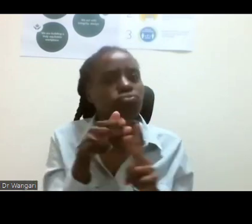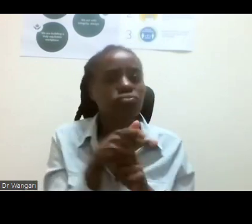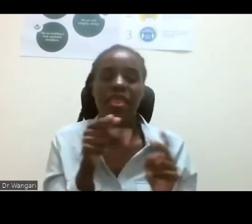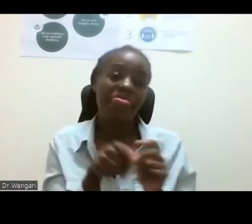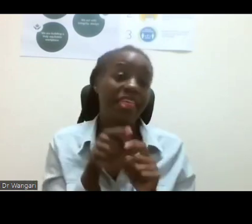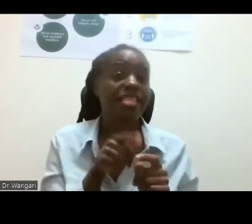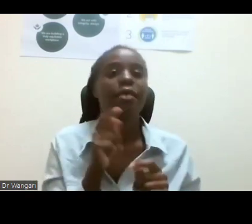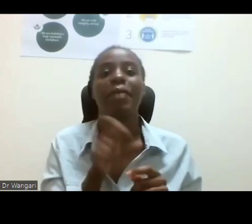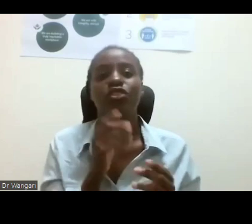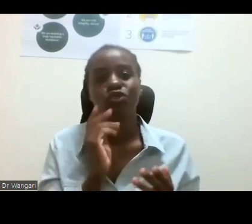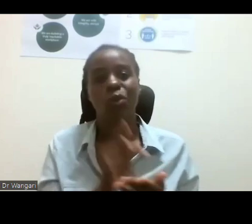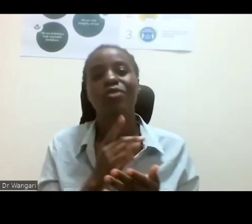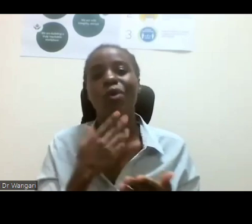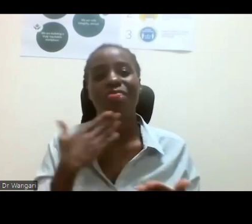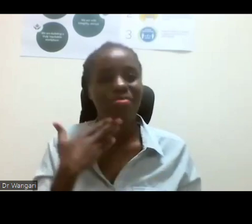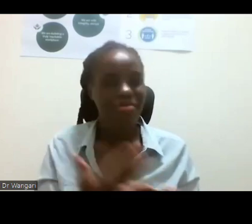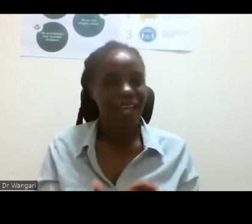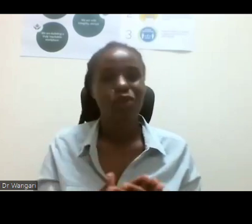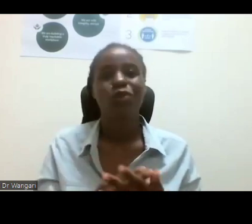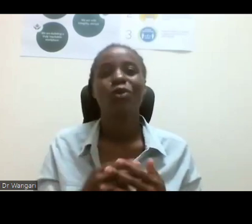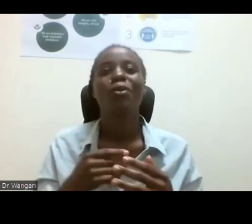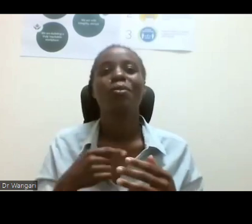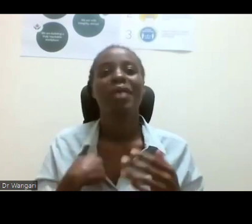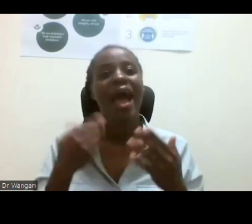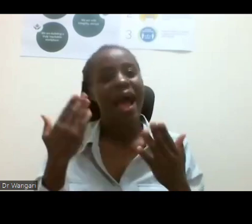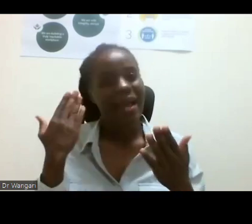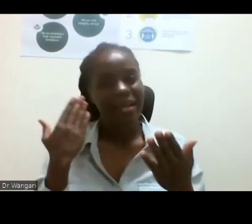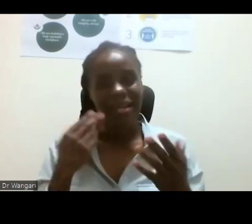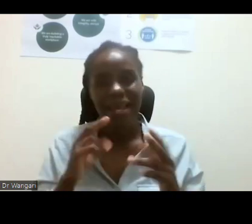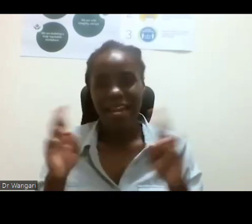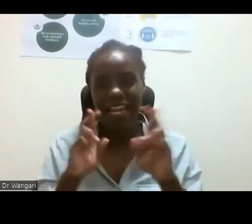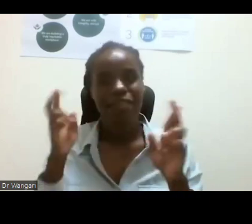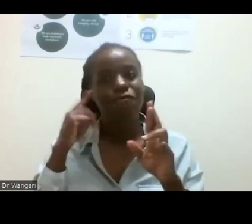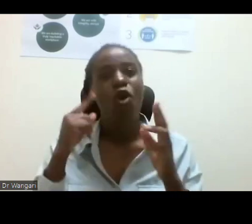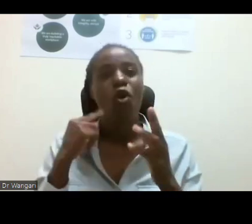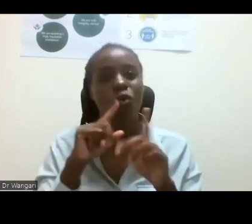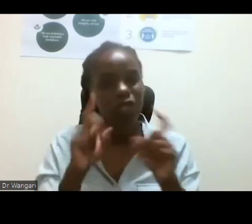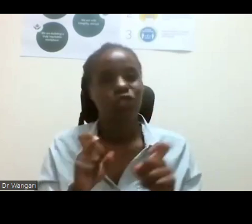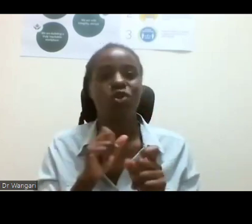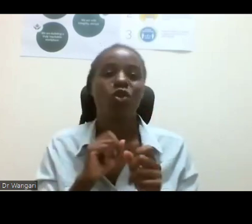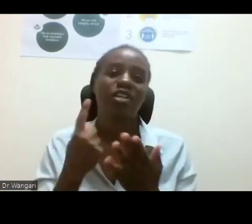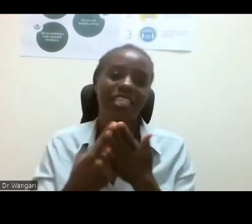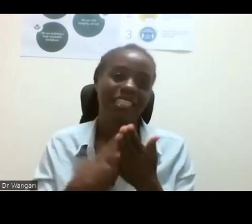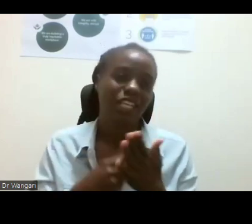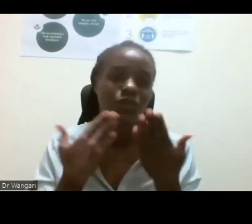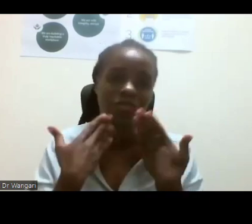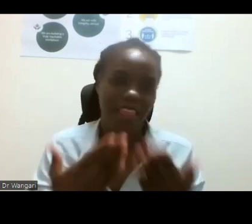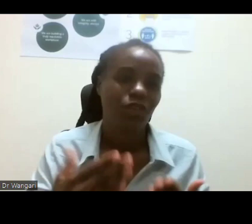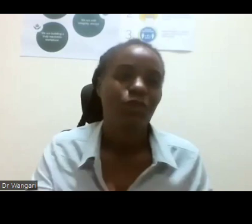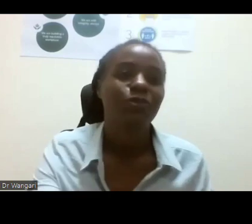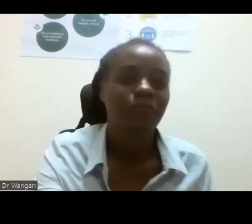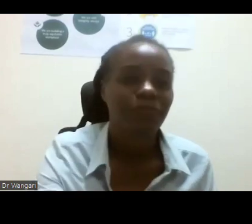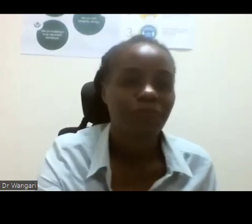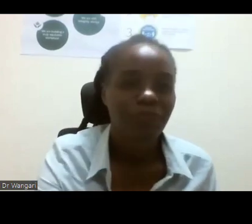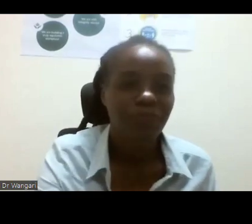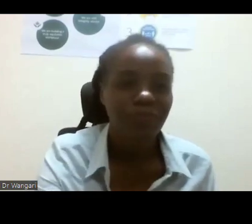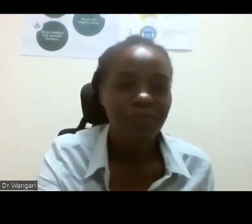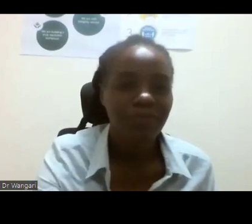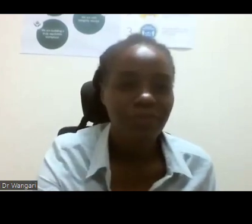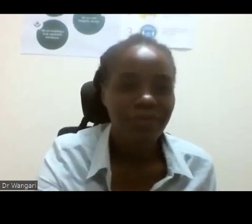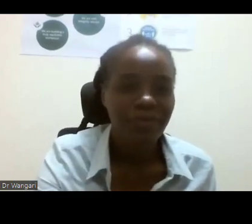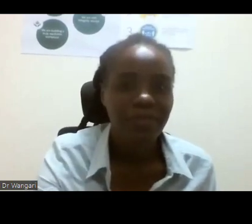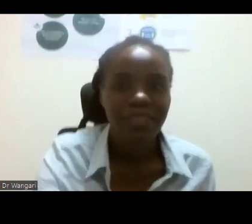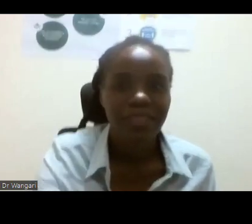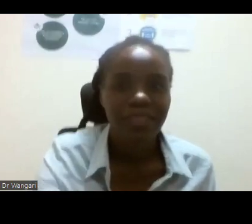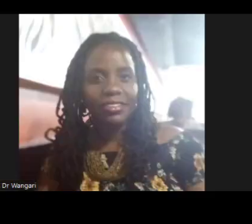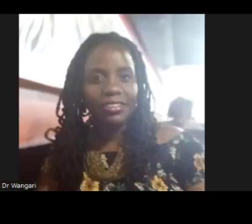remarks, I want to say thank you, and I'm open to any questions or discussions that you may have. Thank you. Thank you very much,